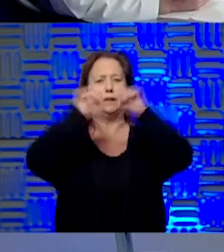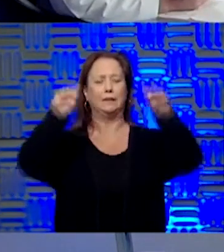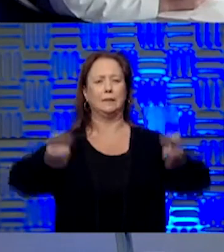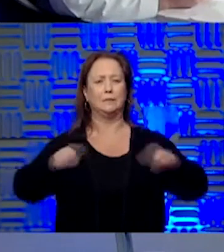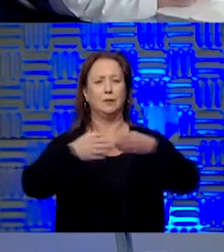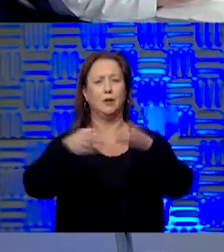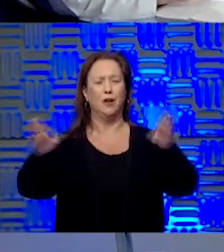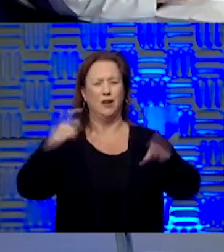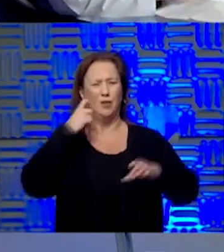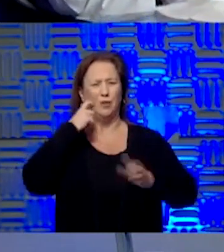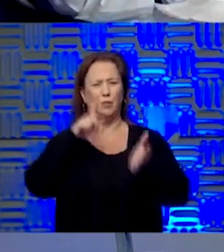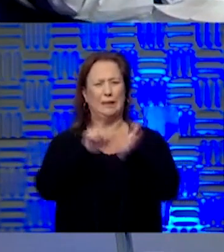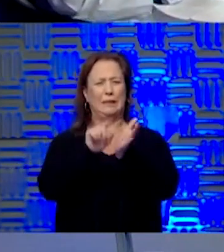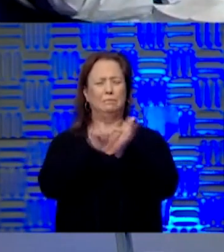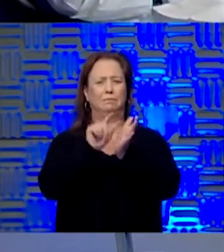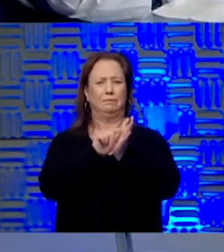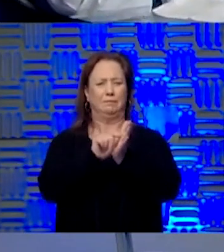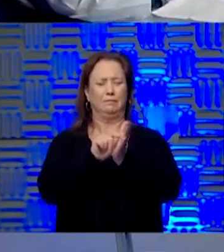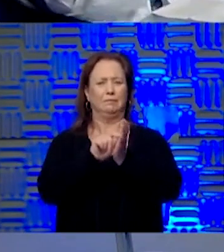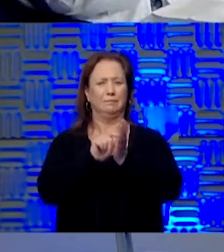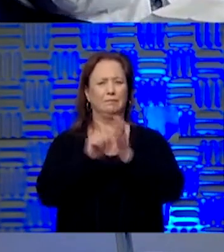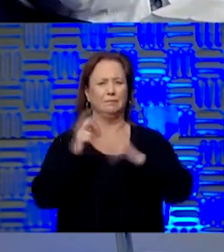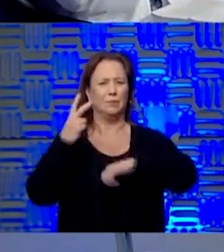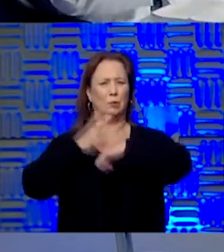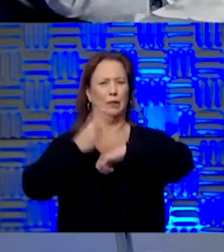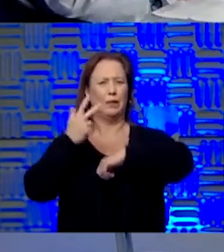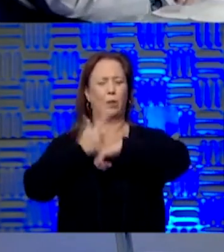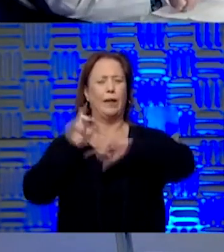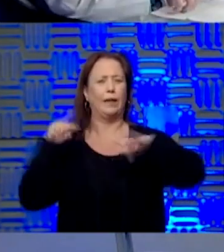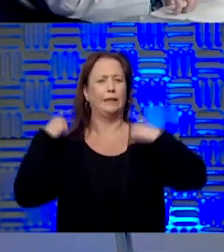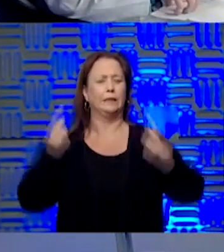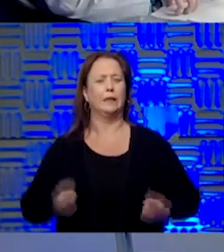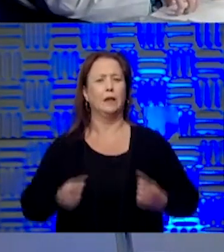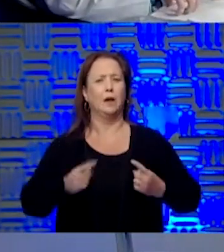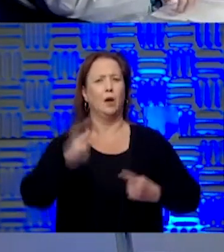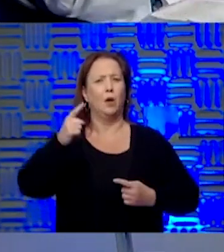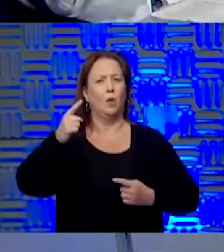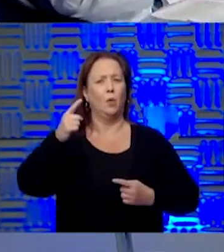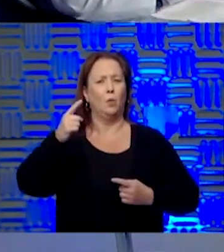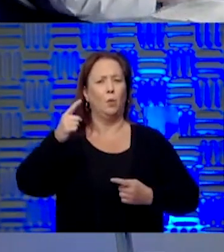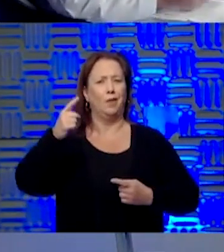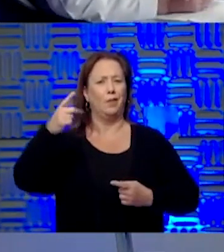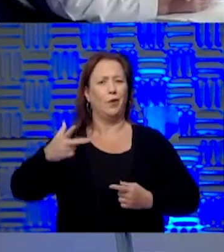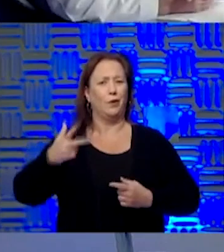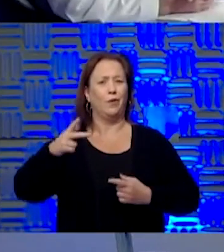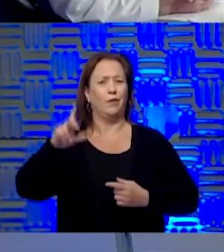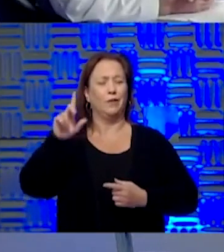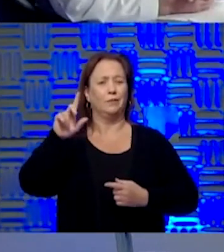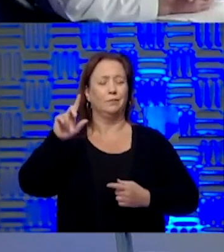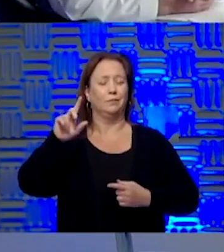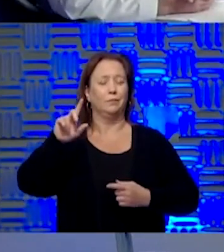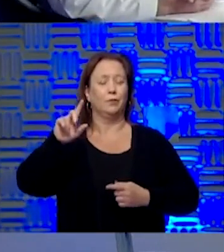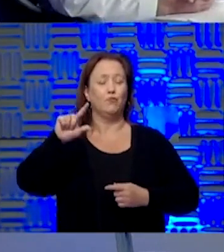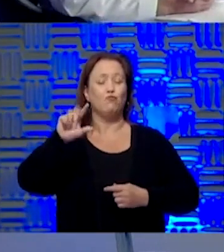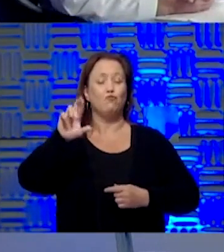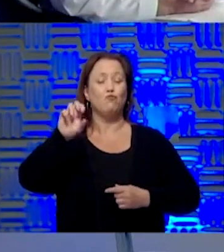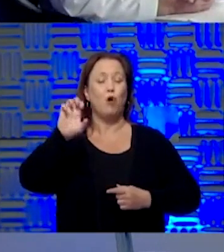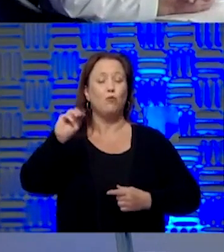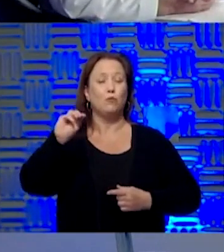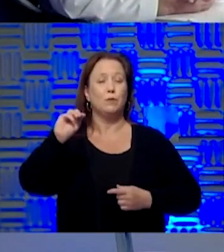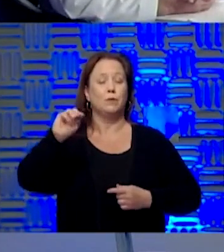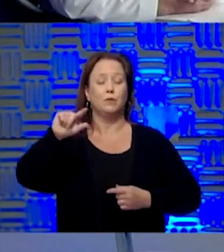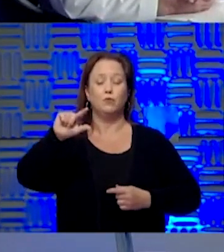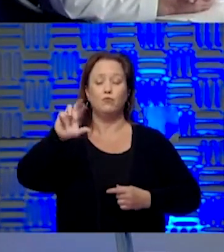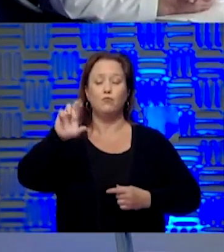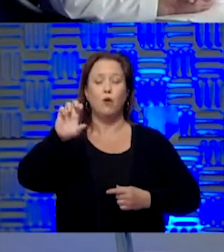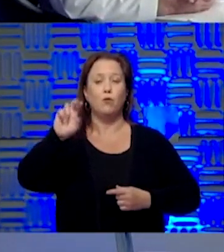some recent publications in the last few days that have documented that about a third of the fall in gross domestic product is due to the